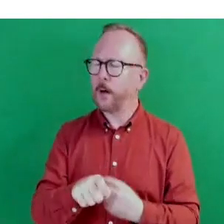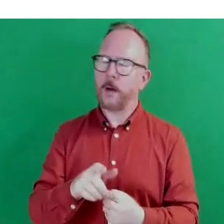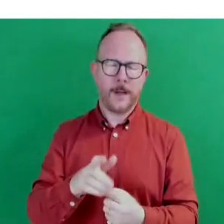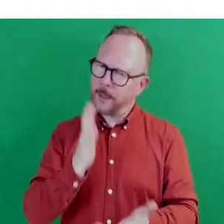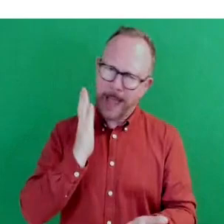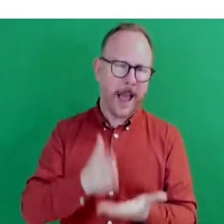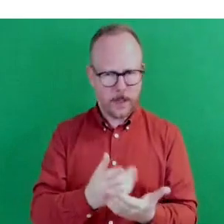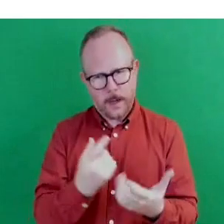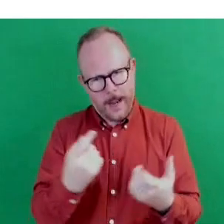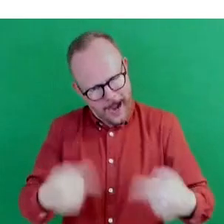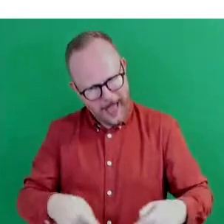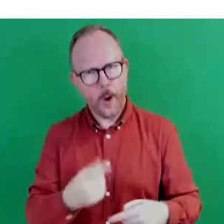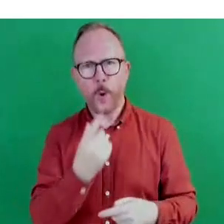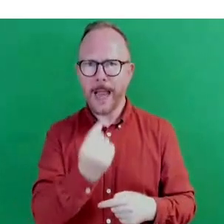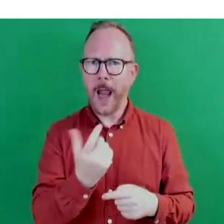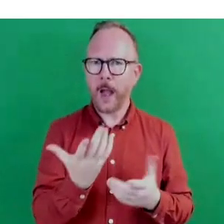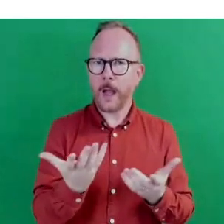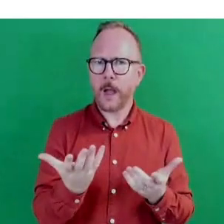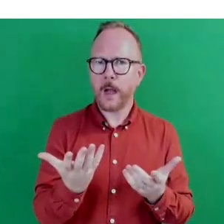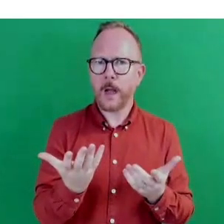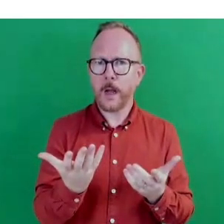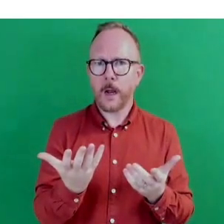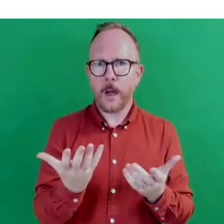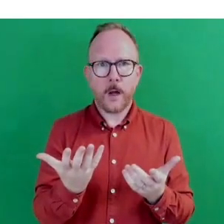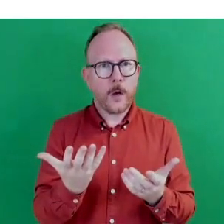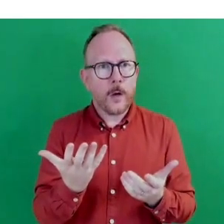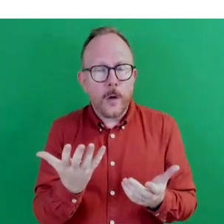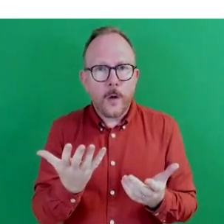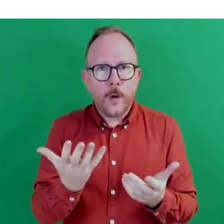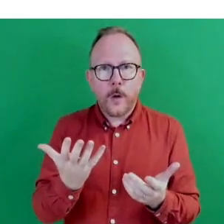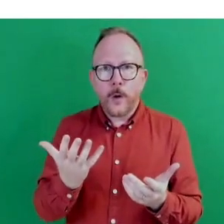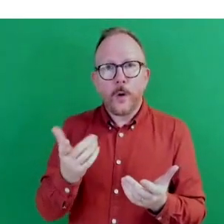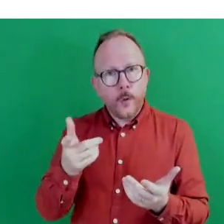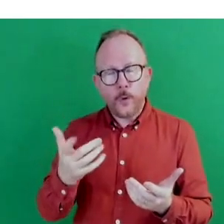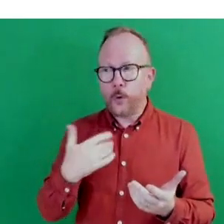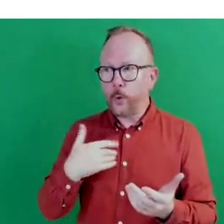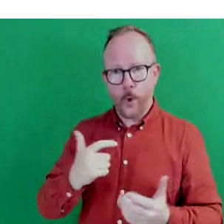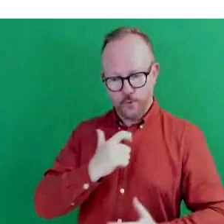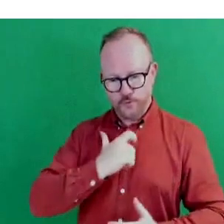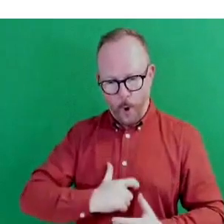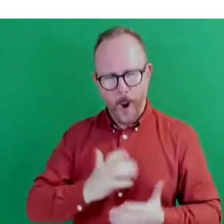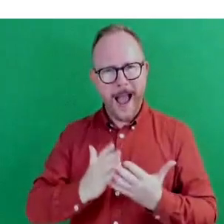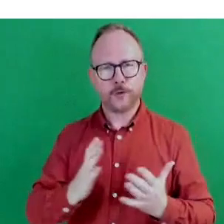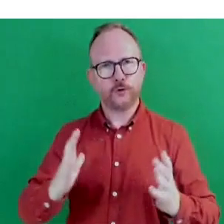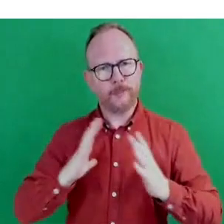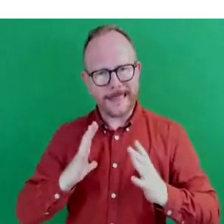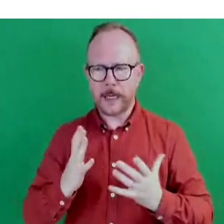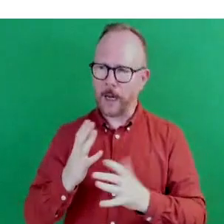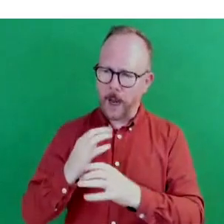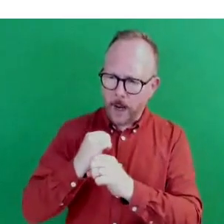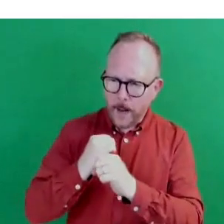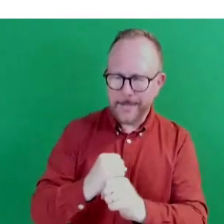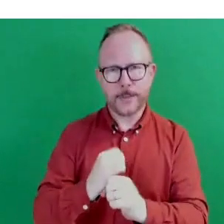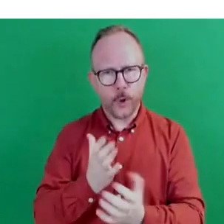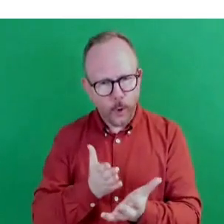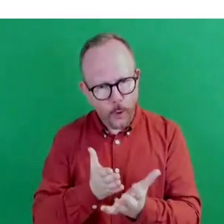I mean, clearly, you know, whatever role you're coming into, you've got to be sure that you're ready to commit to a process of training,